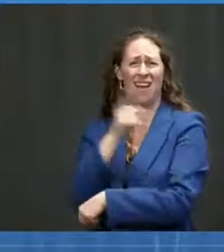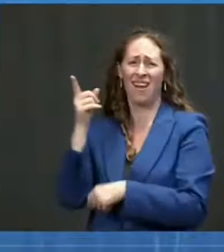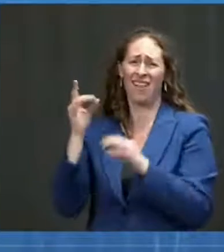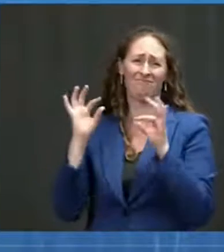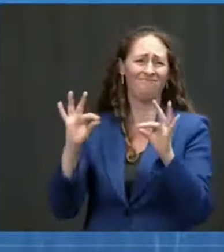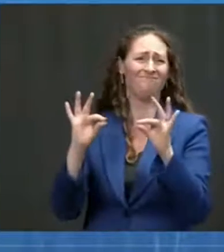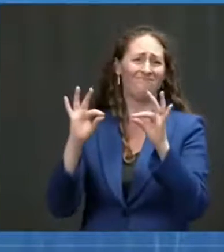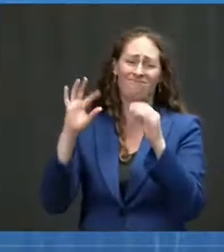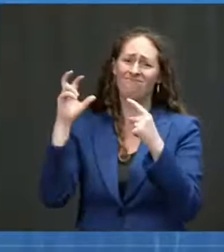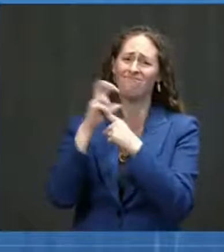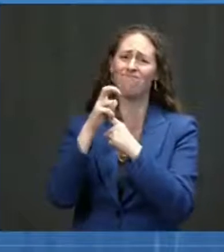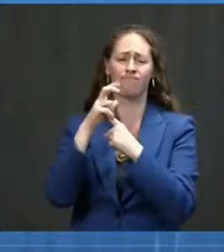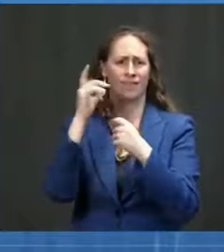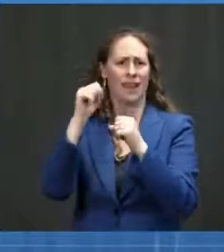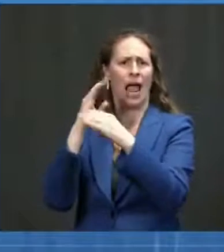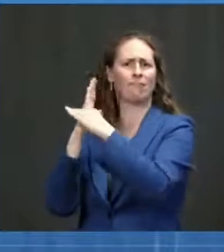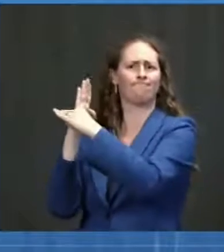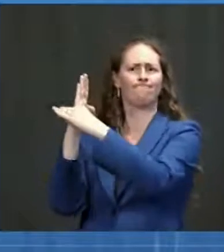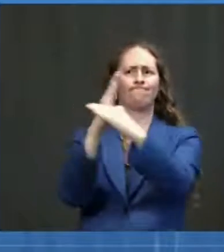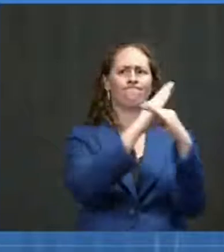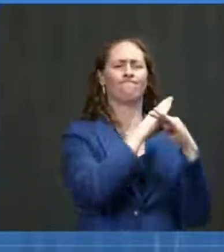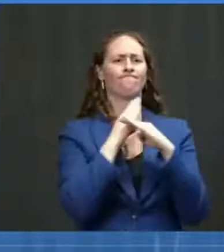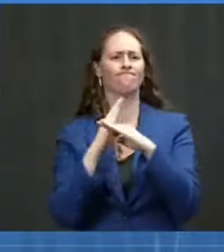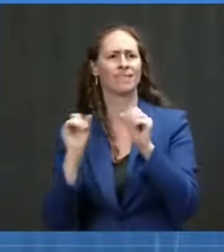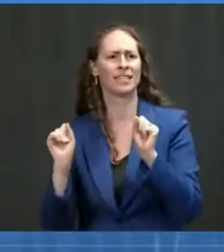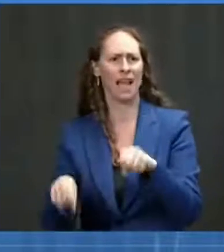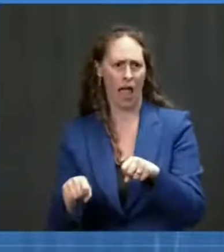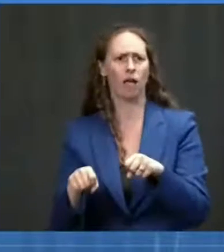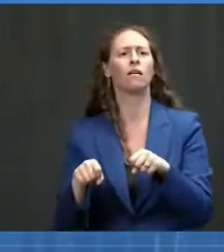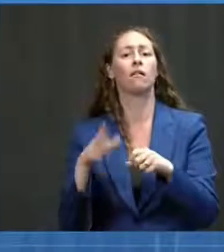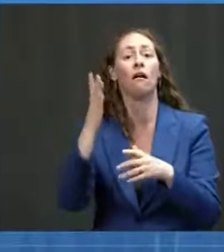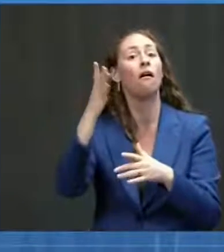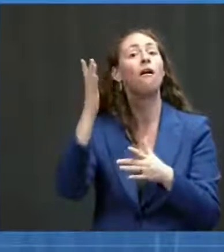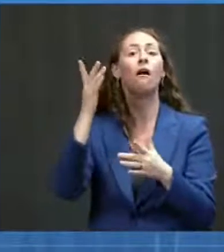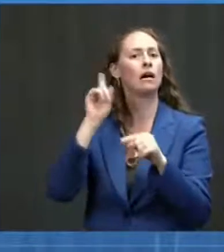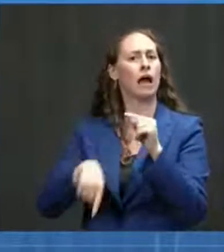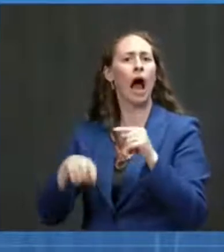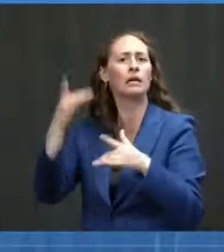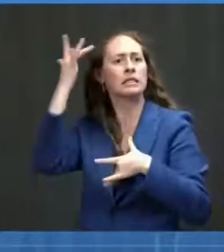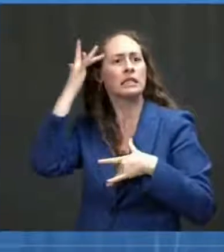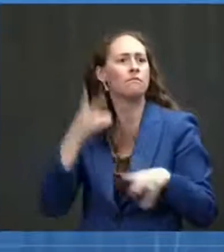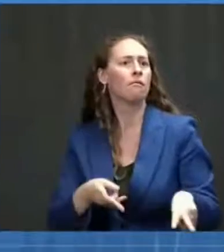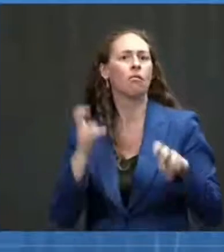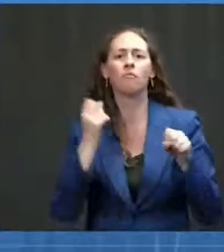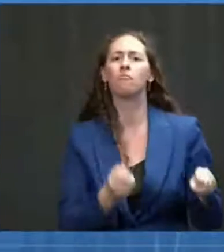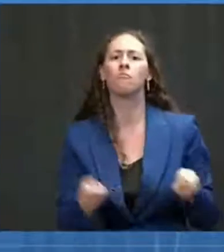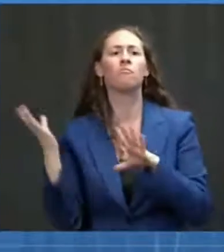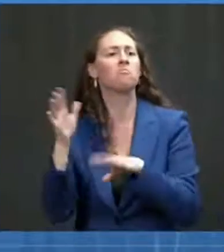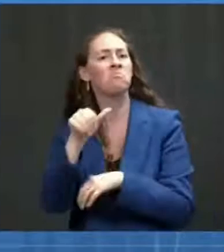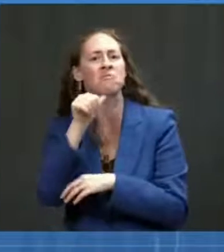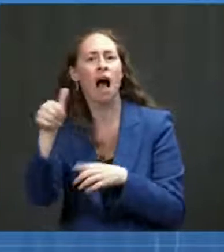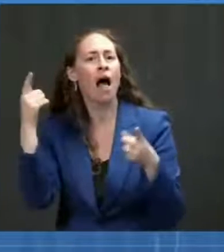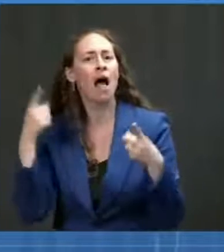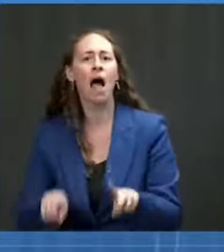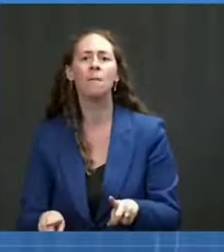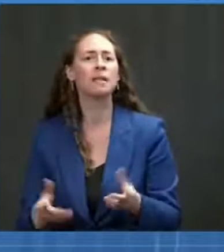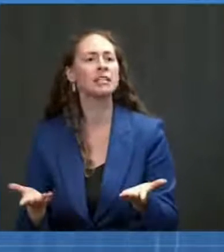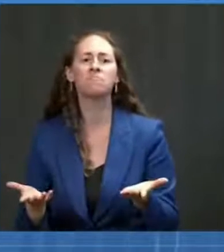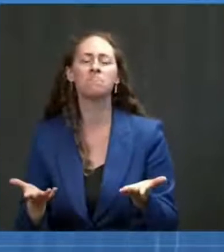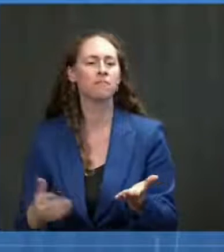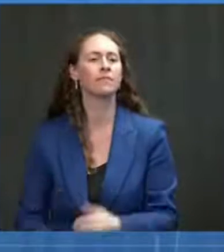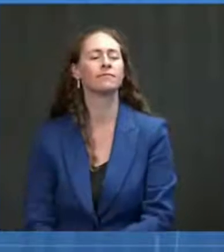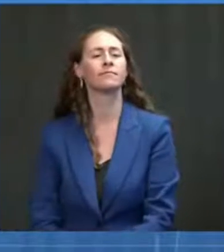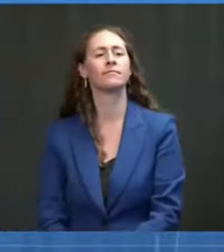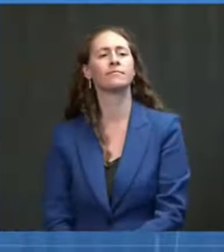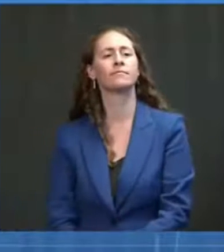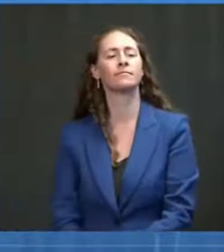outcomes of this virus: severe disease, hospitalization, and death. The COVID-19 vaccines that are authorized in the United States